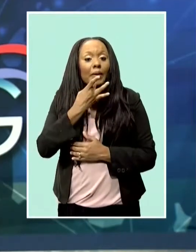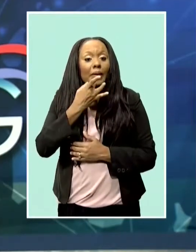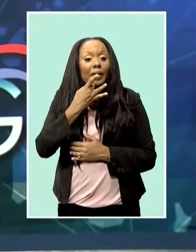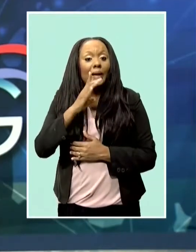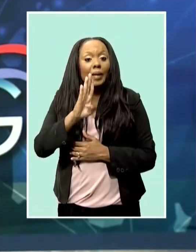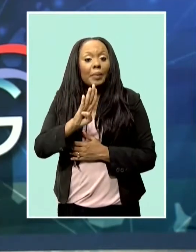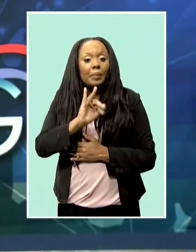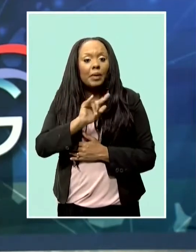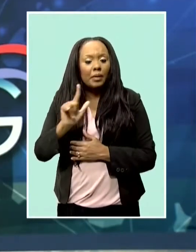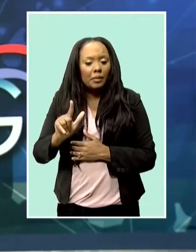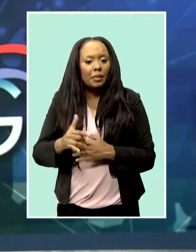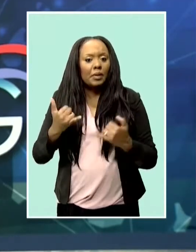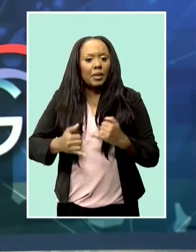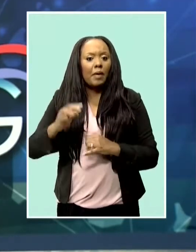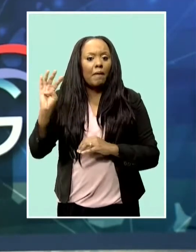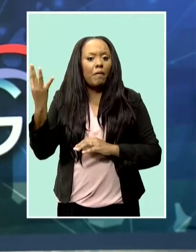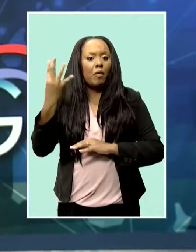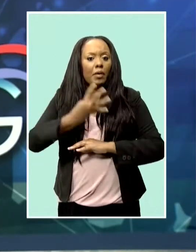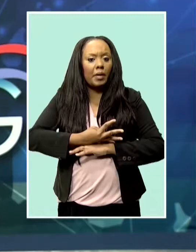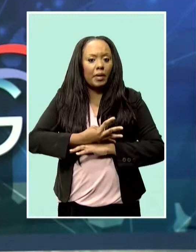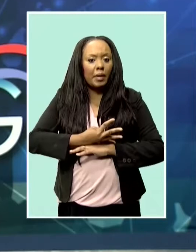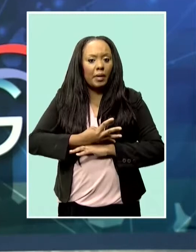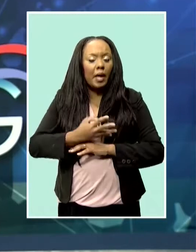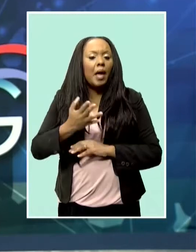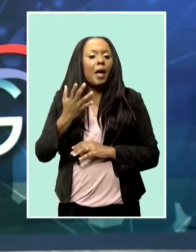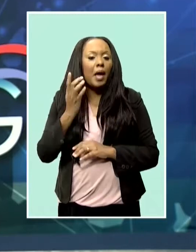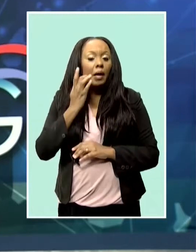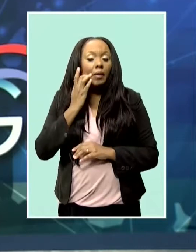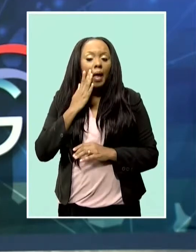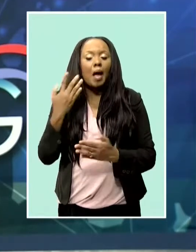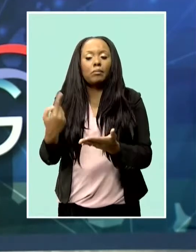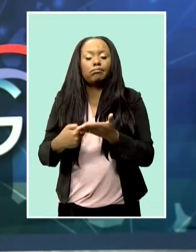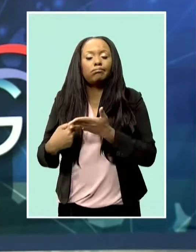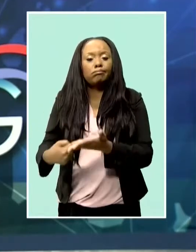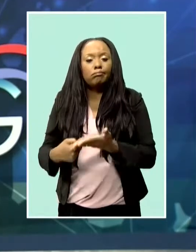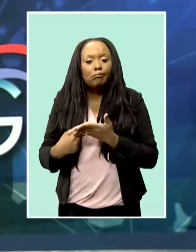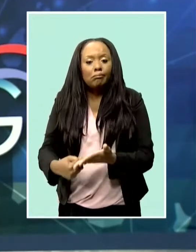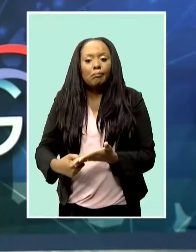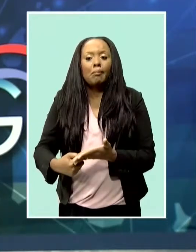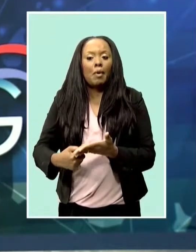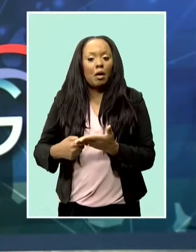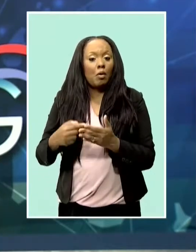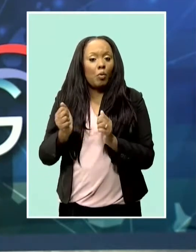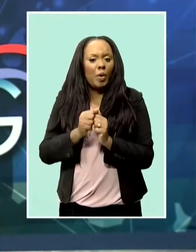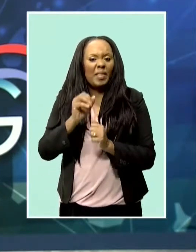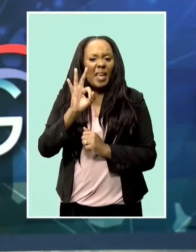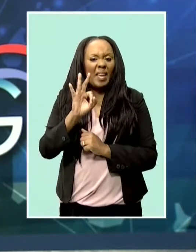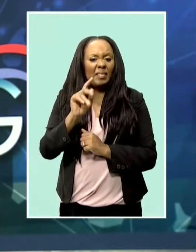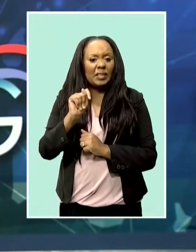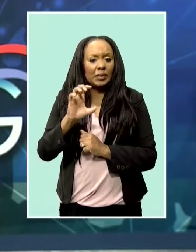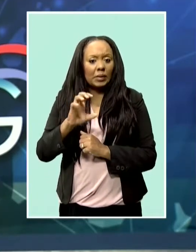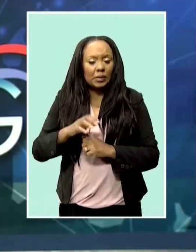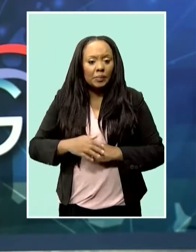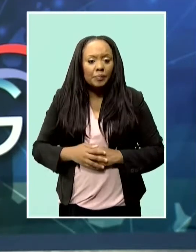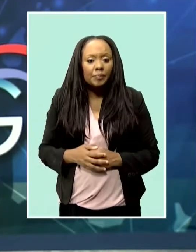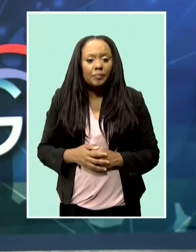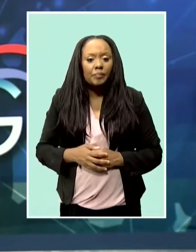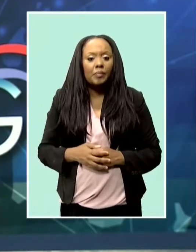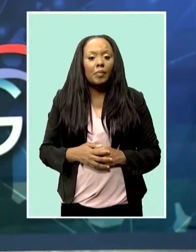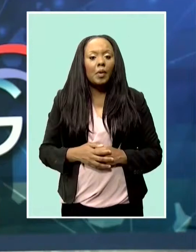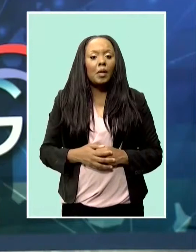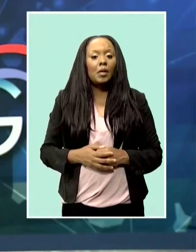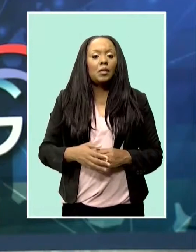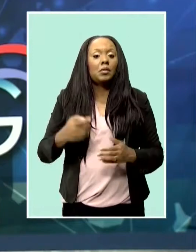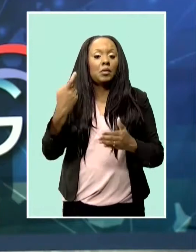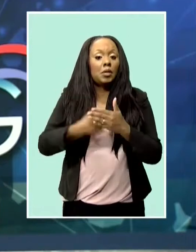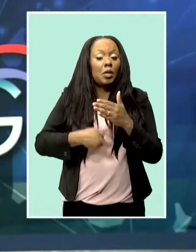of the hearing got underway at the Accra Beach Hotel this morning. Now, as explained by one of the interveners, depreciation rates are a critical part